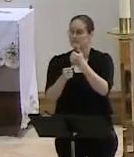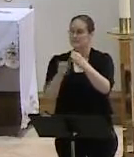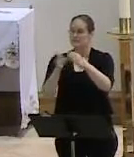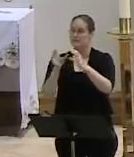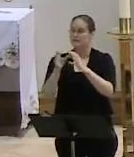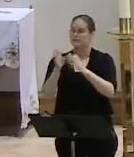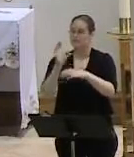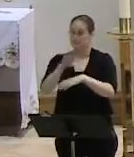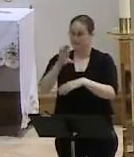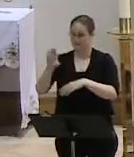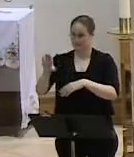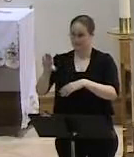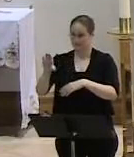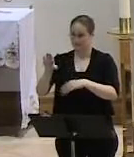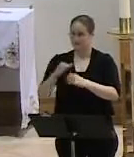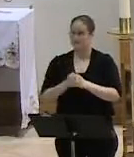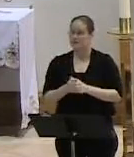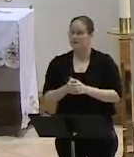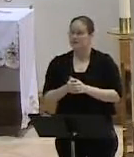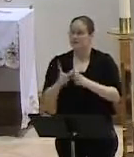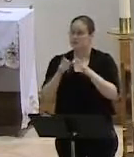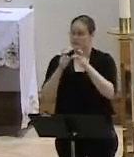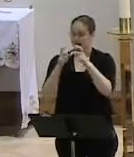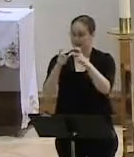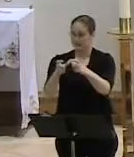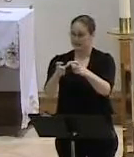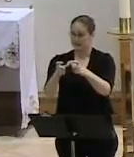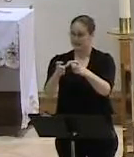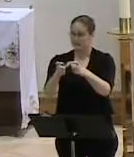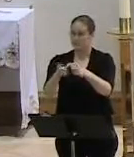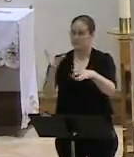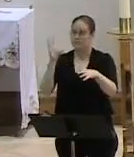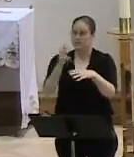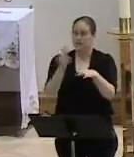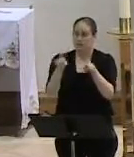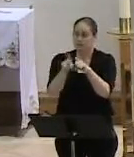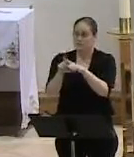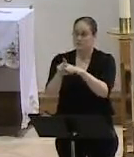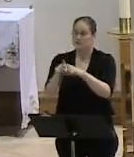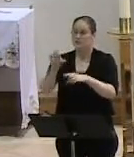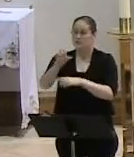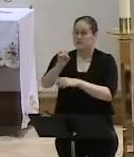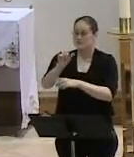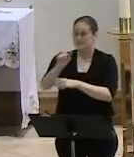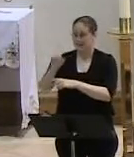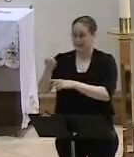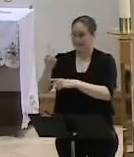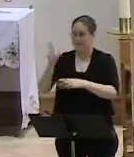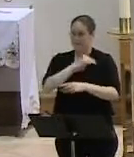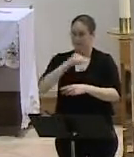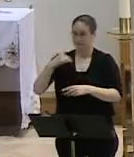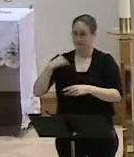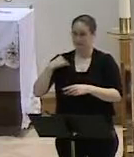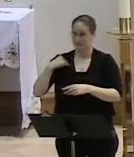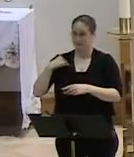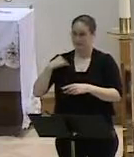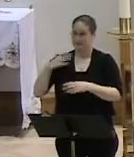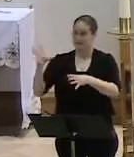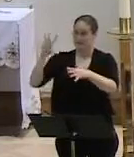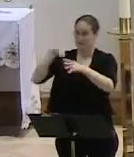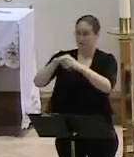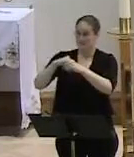through cross country. Hannah is a member of the Students Against Destructive Decisions, serving as an